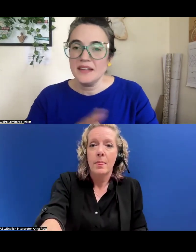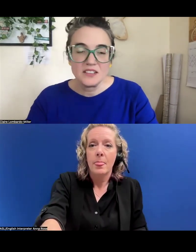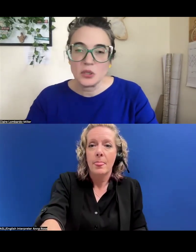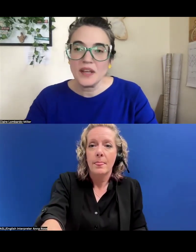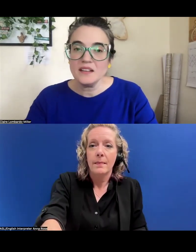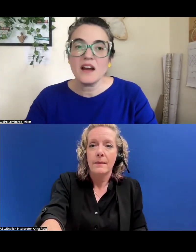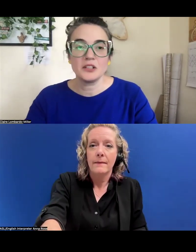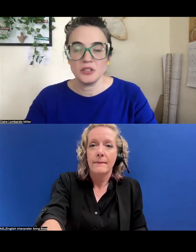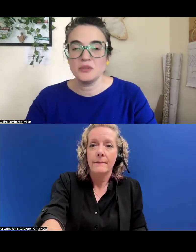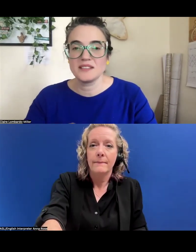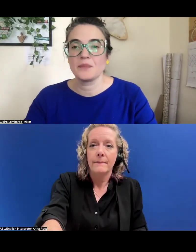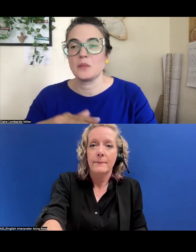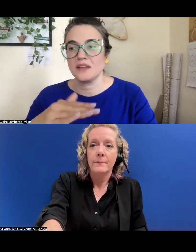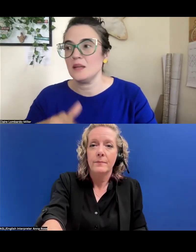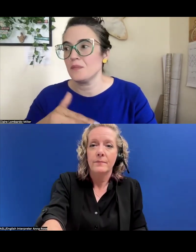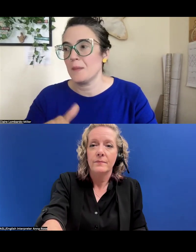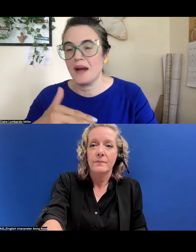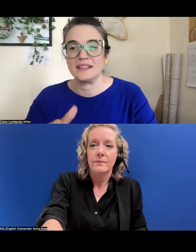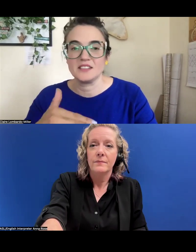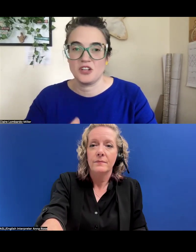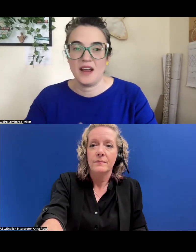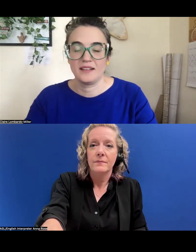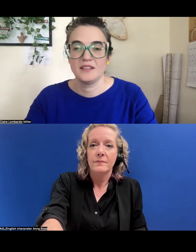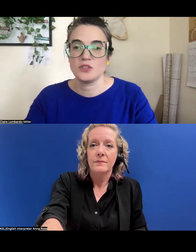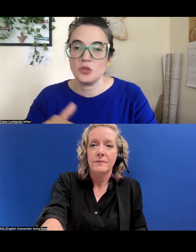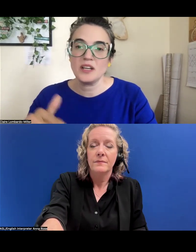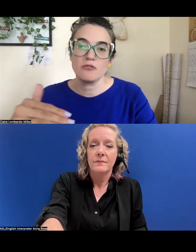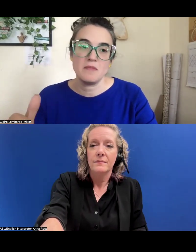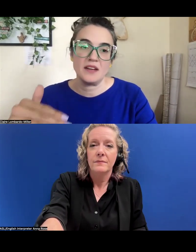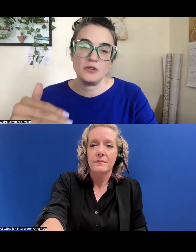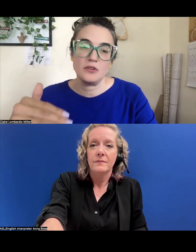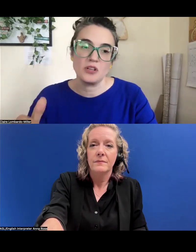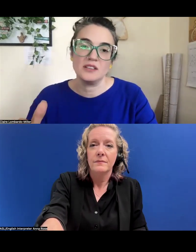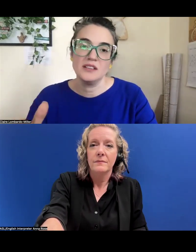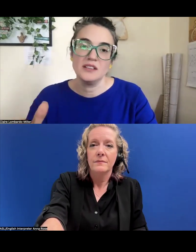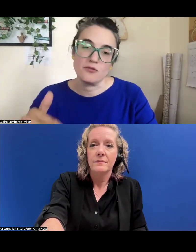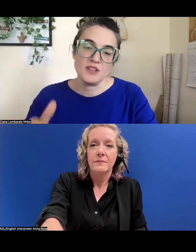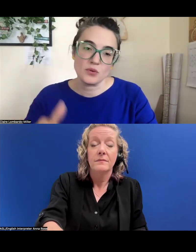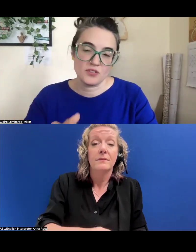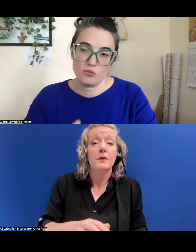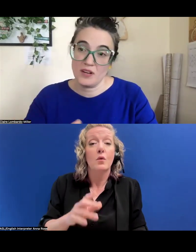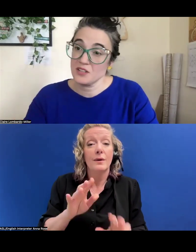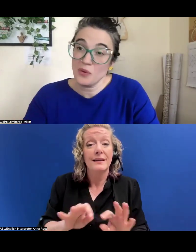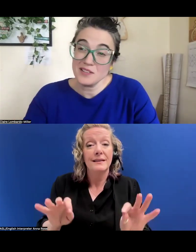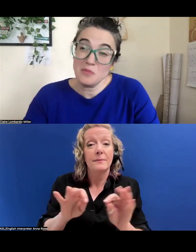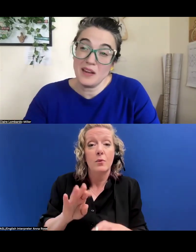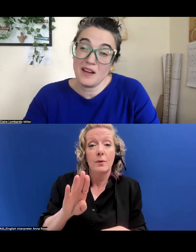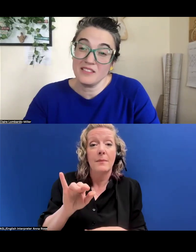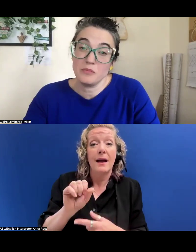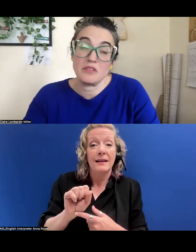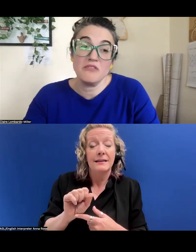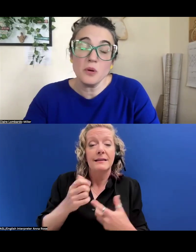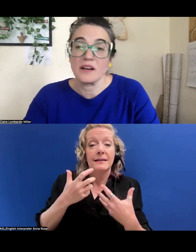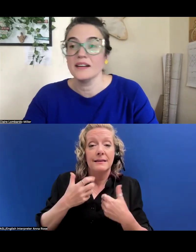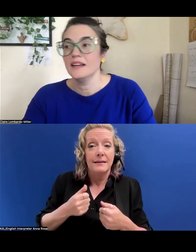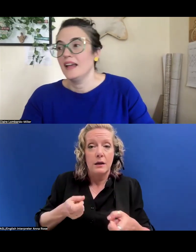And again, it's okay to not agree with something, but keep that bias in check so you can remain neutral and resource rich in ways that you may not have